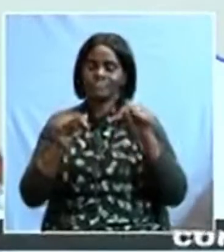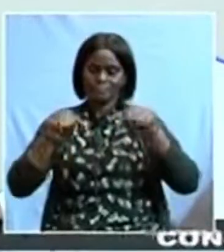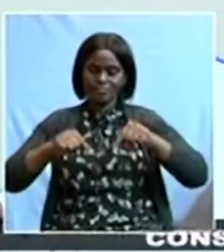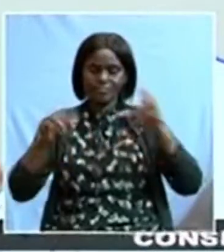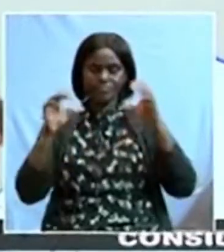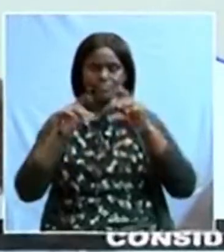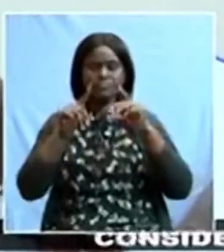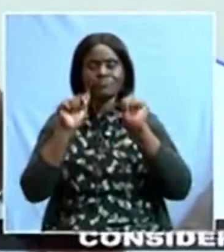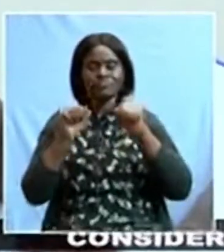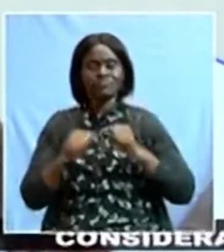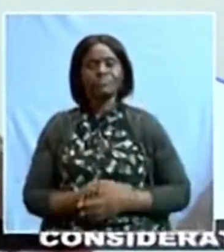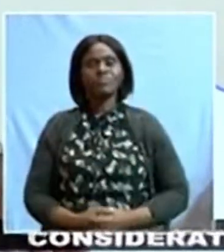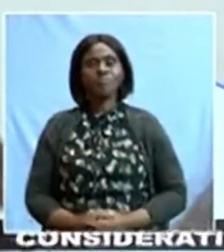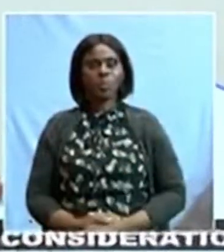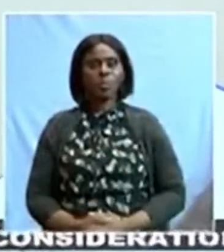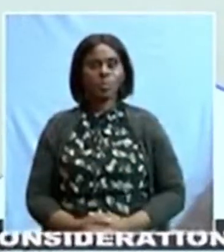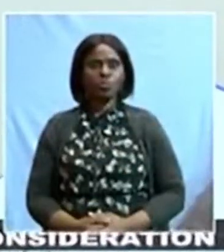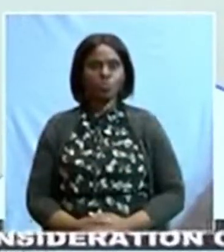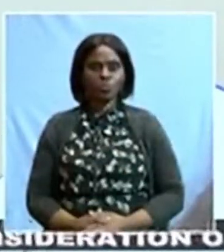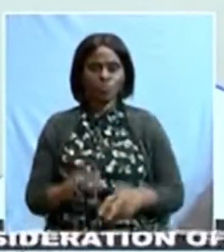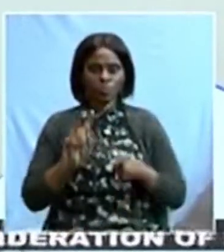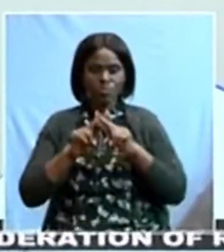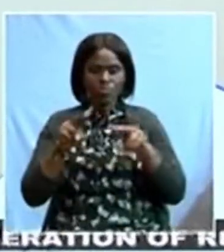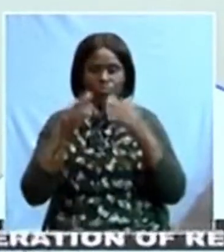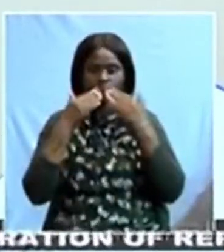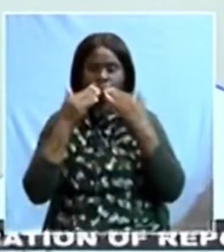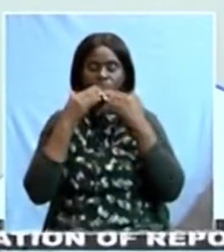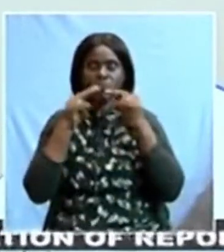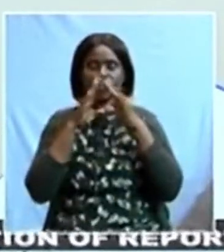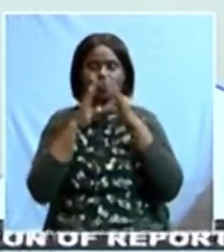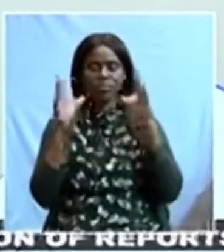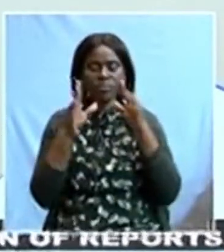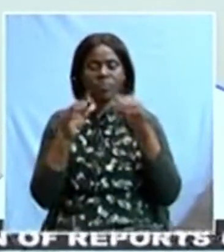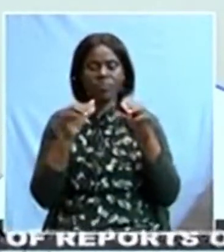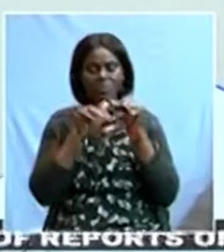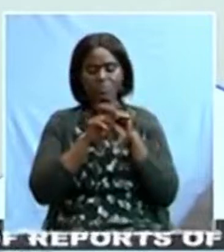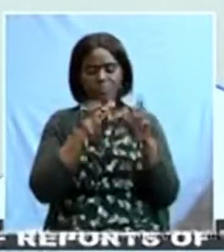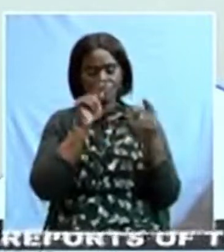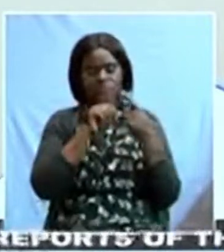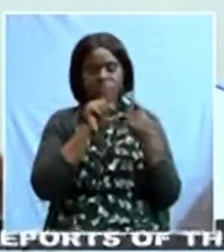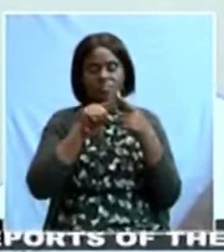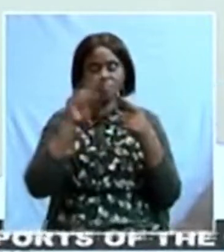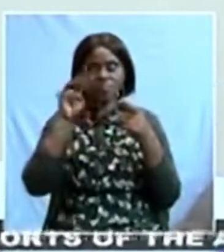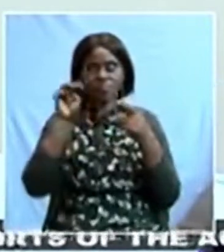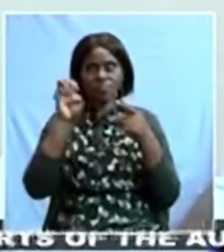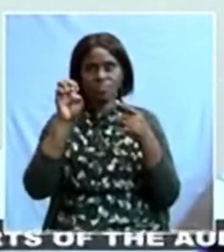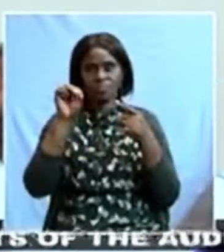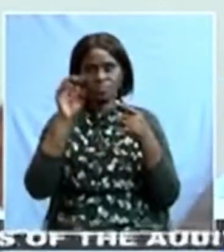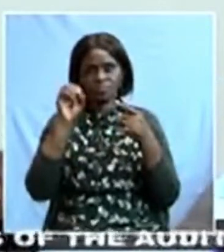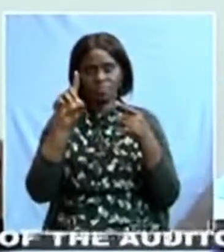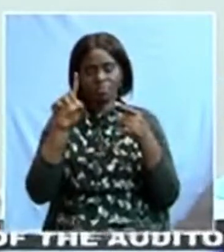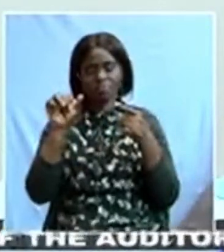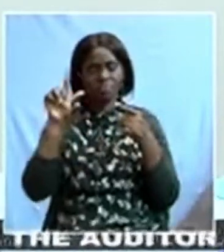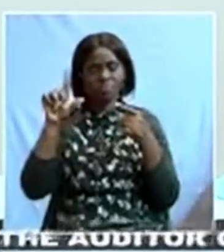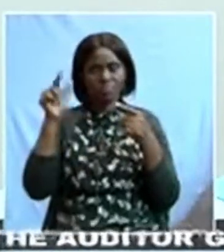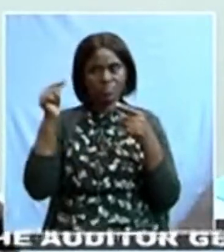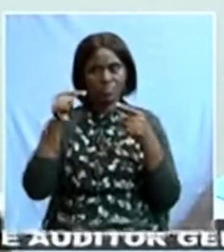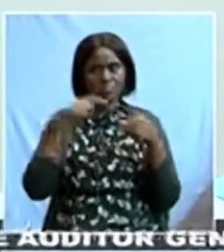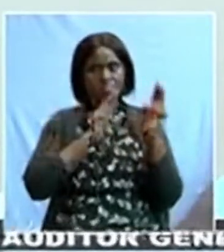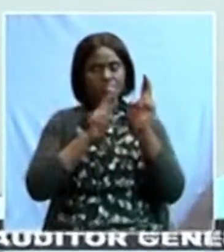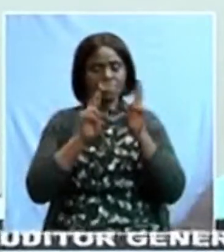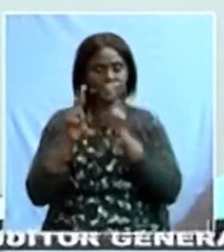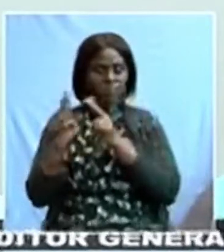committee. Thank you so much, Chair. I'll go to the memorandum to the Committee on Local Government Accounts